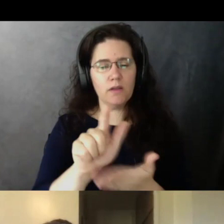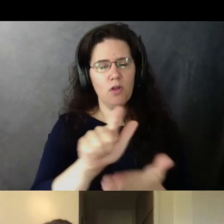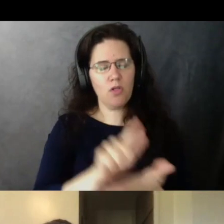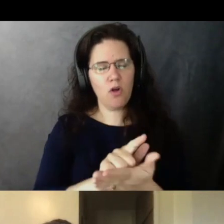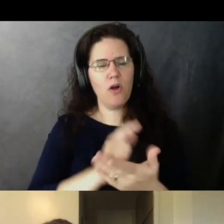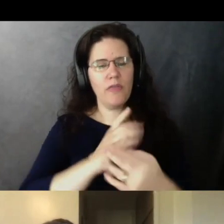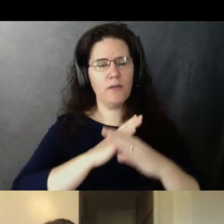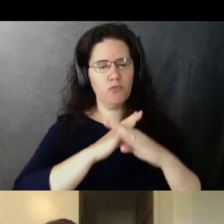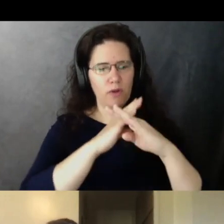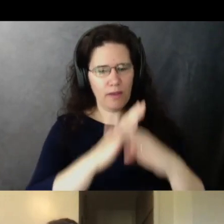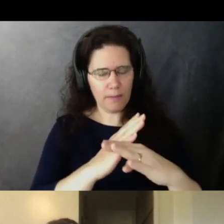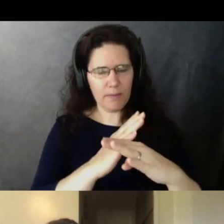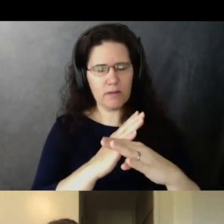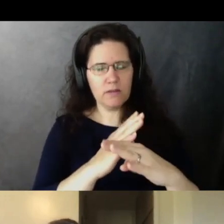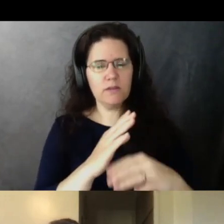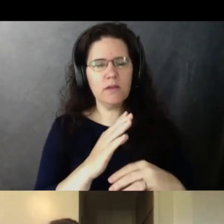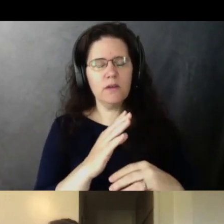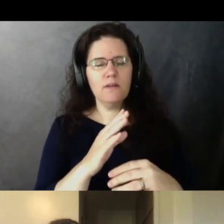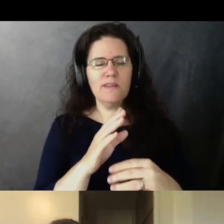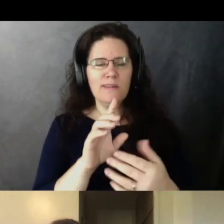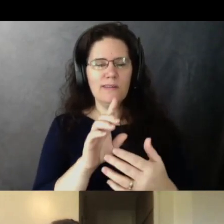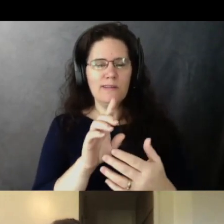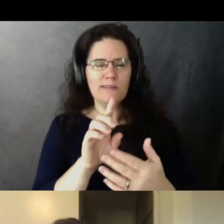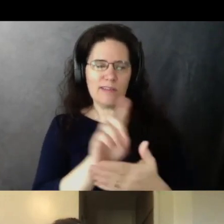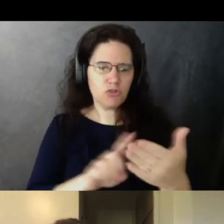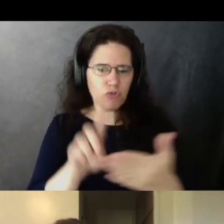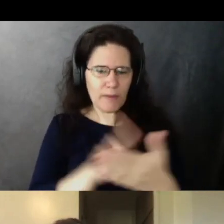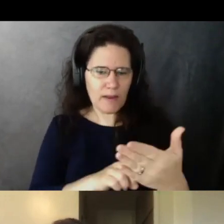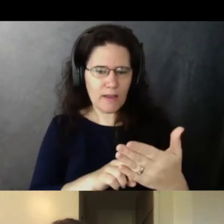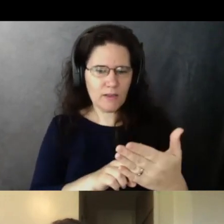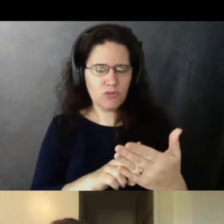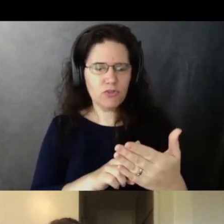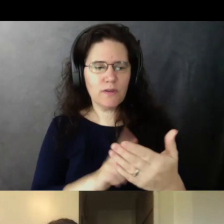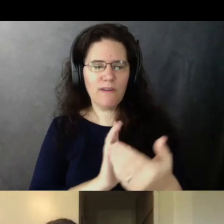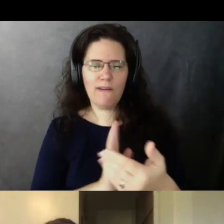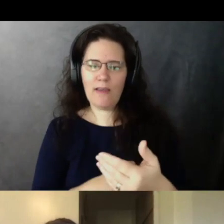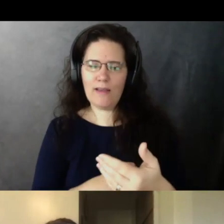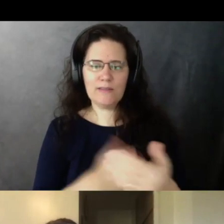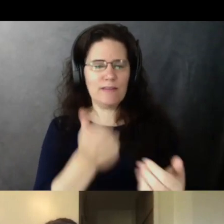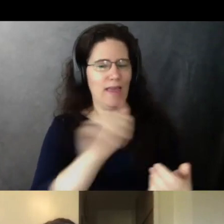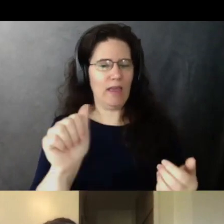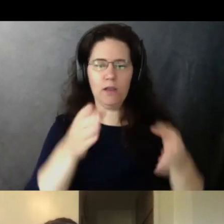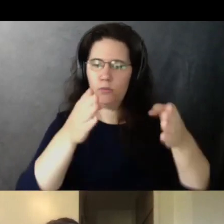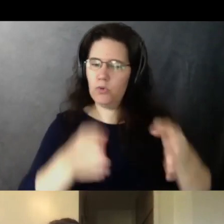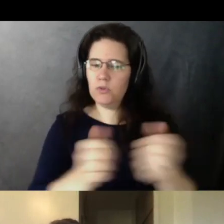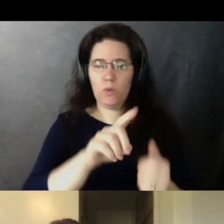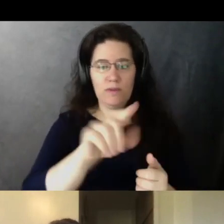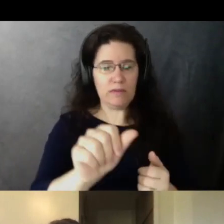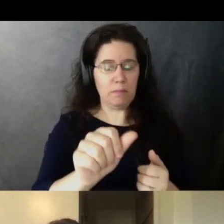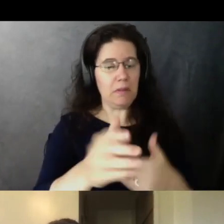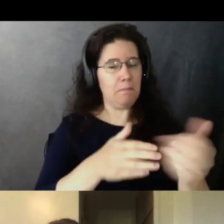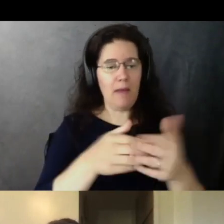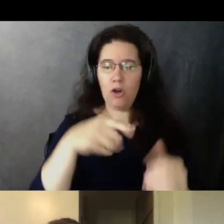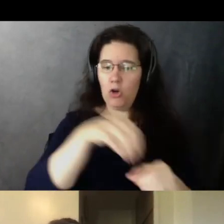against individuals with disabilities in all areas of public life. This includes schools,